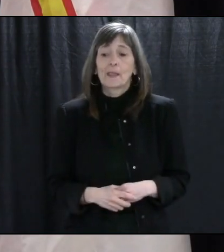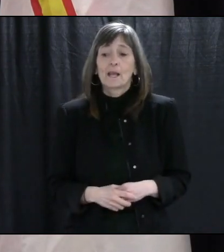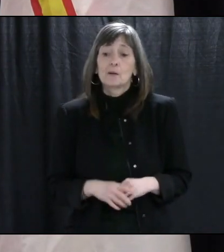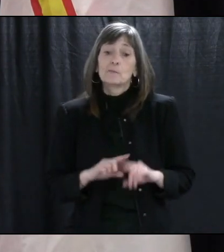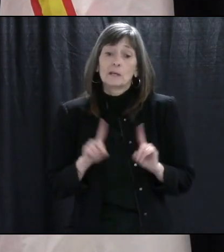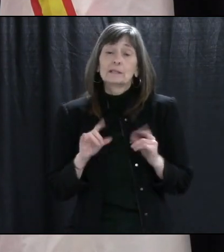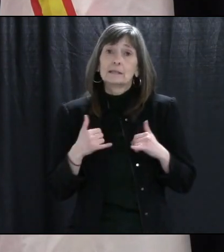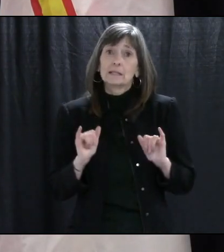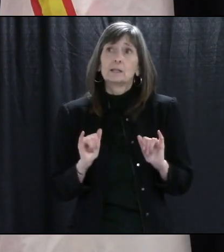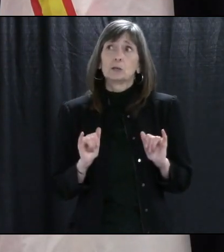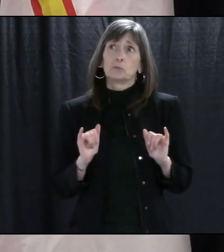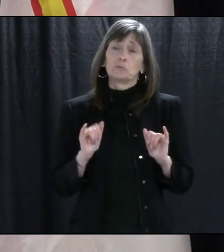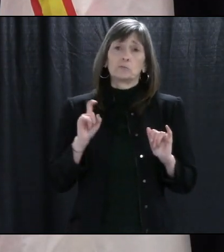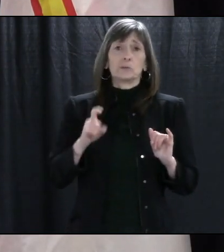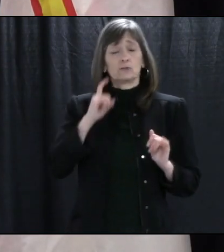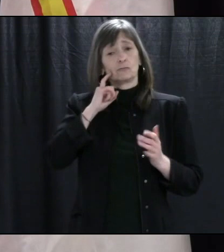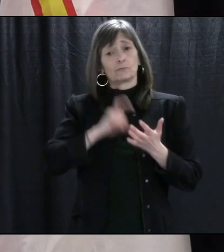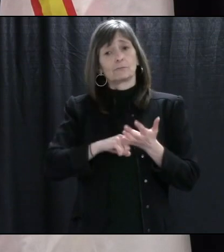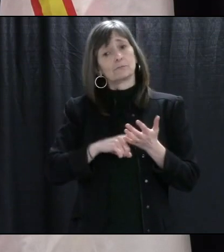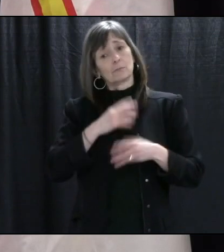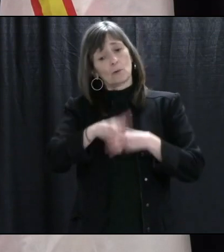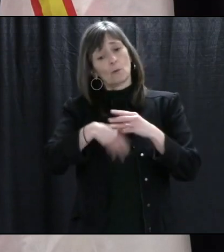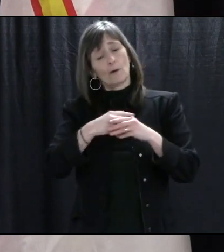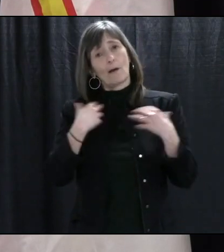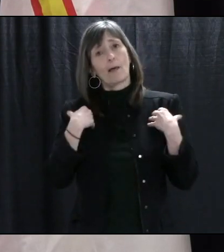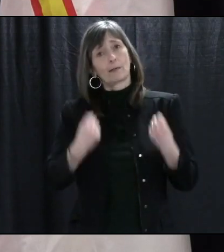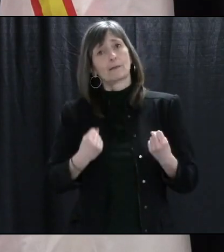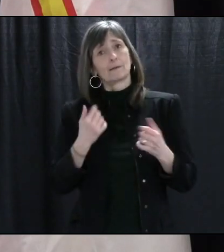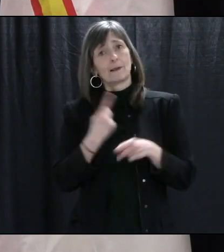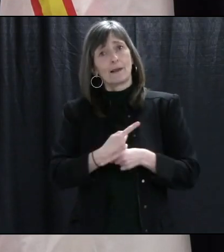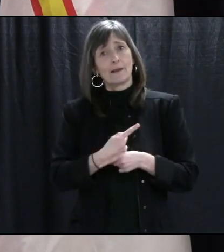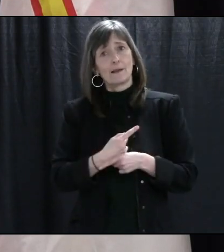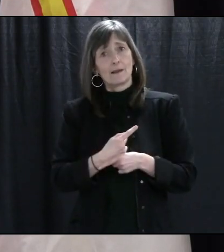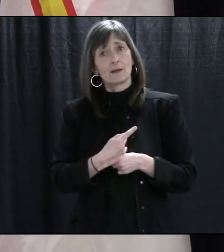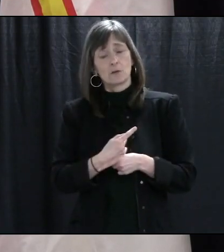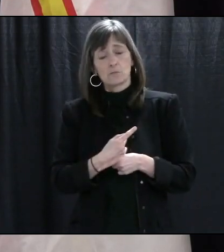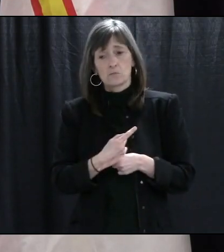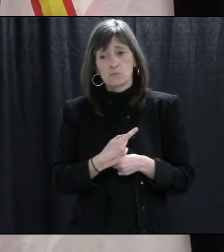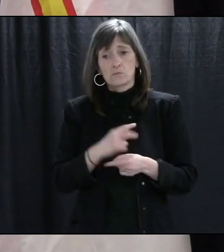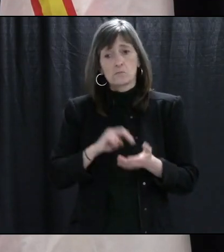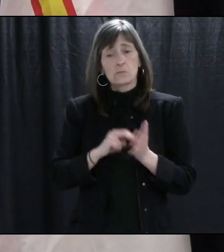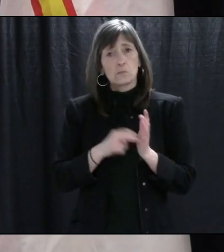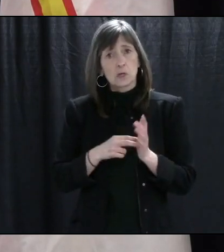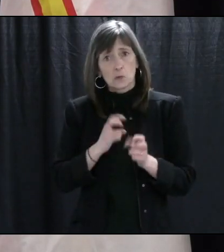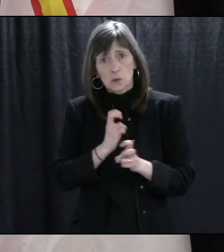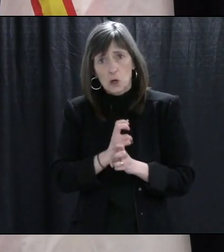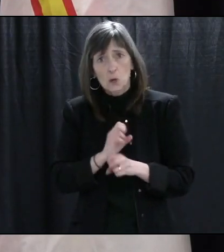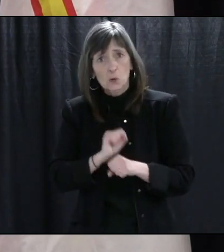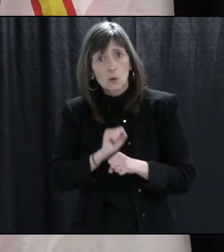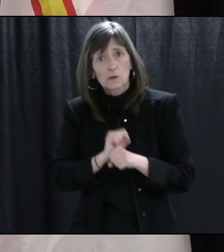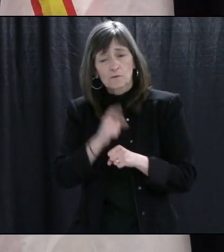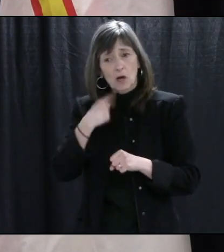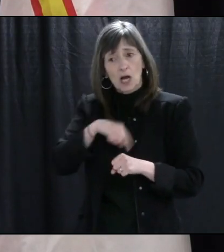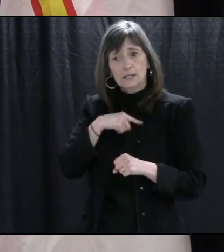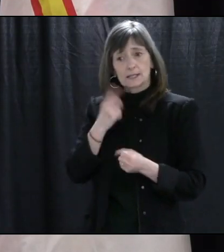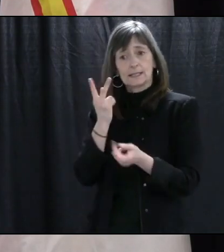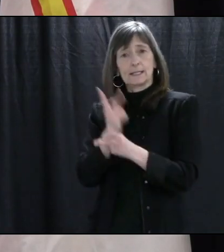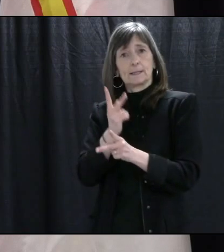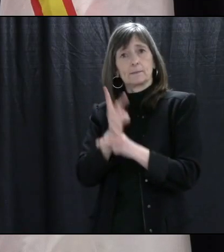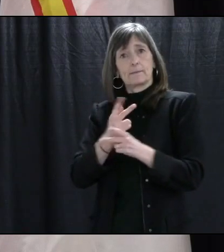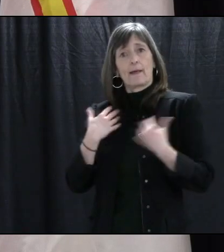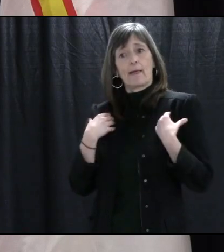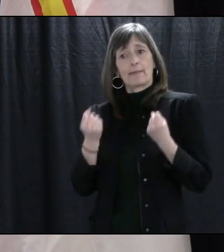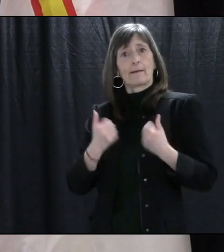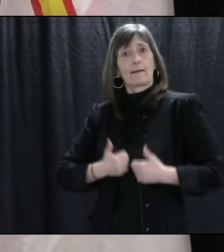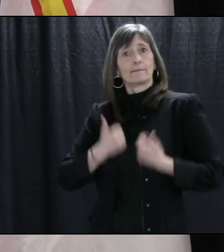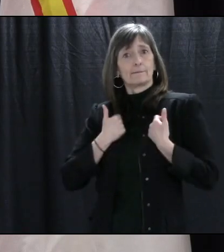important to recognize World Health Day that we've been working extremely hard to ensure everyone maintains their health